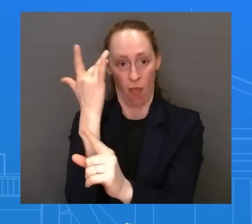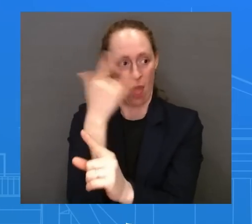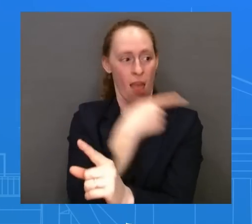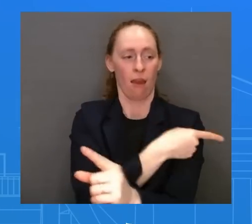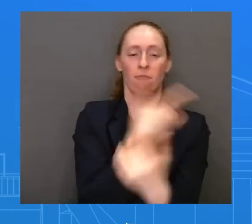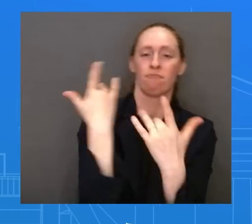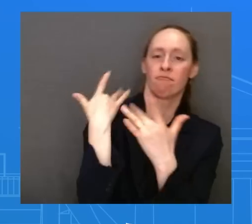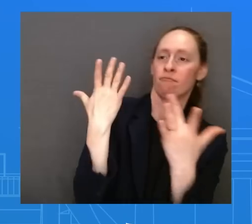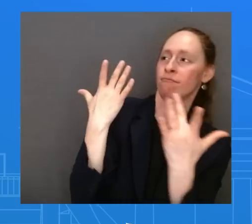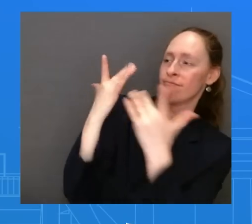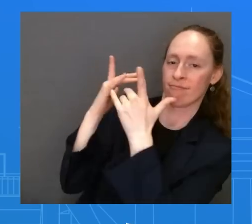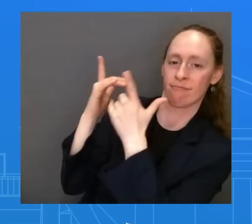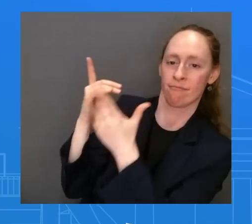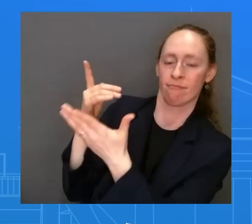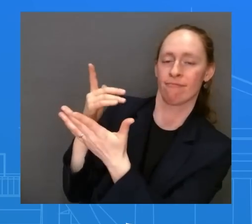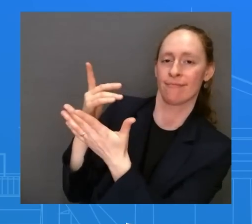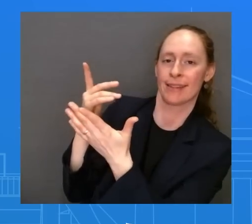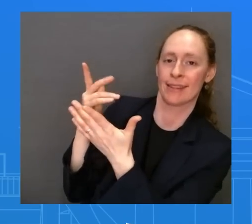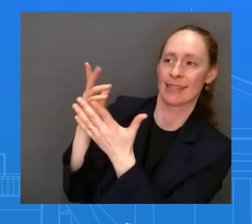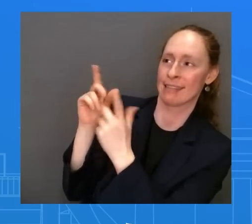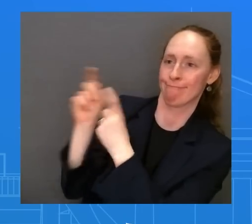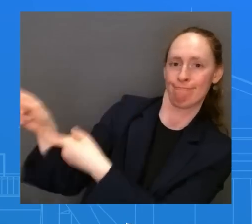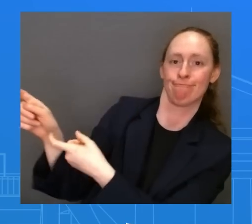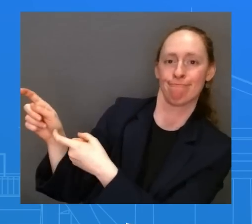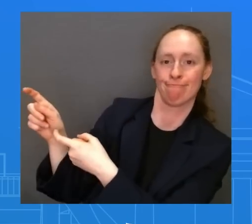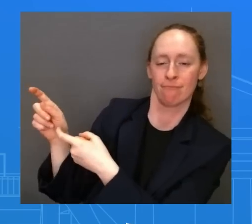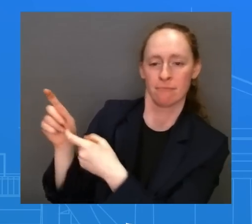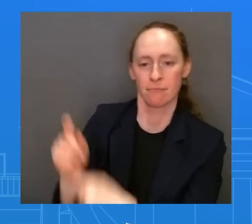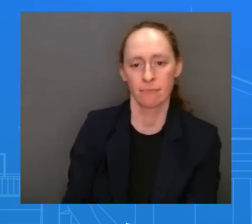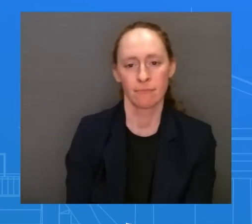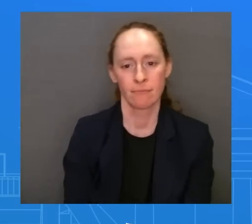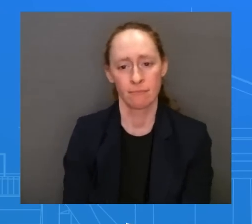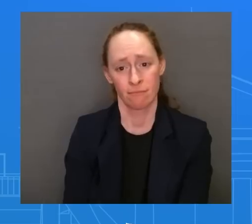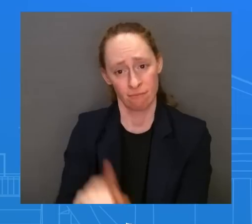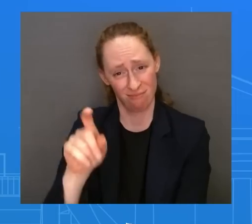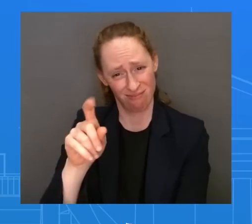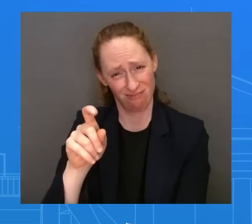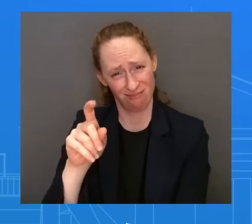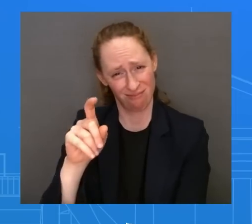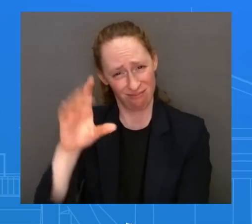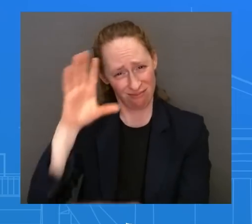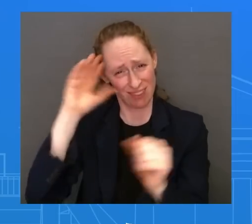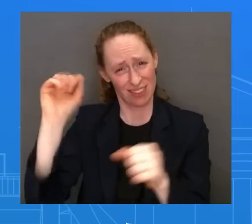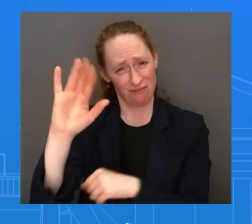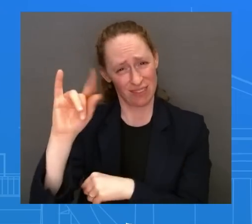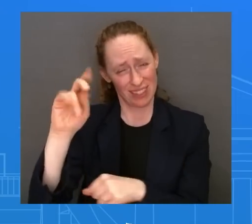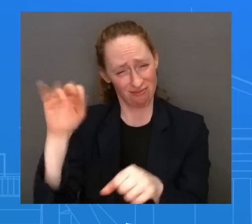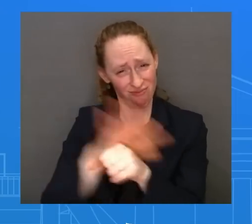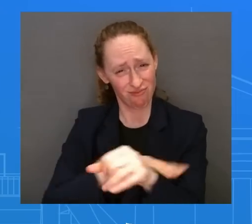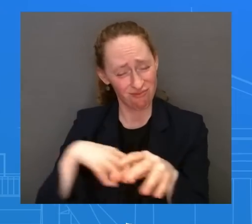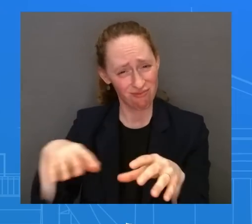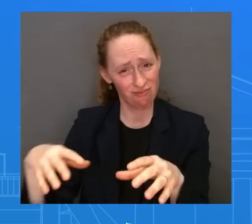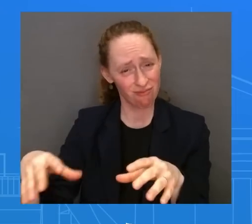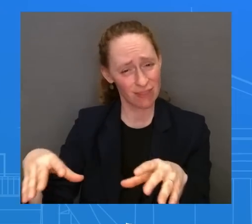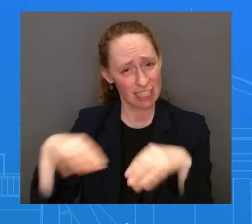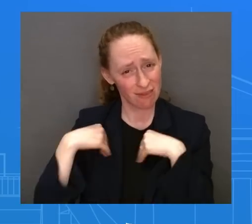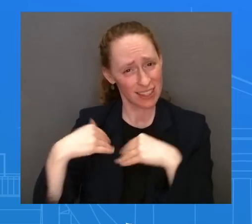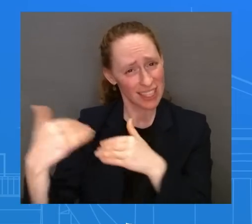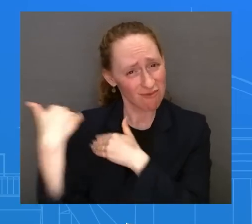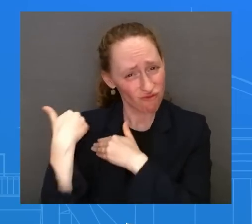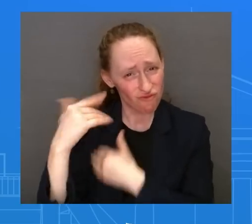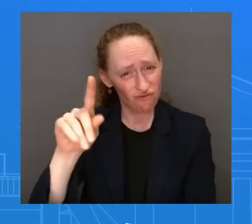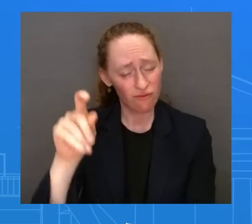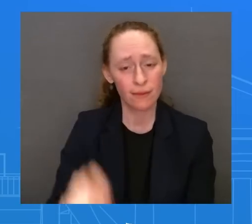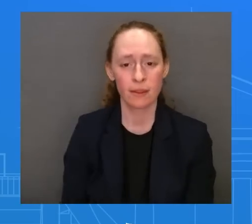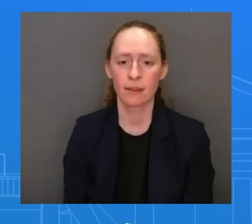responsibility for the withdrawal and everything that happened thereafter he's the commander-in-chief and uh he